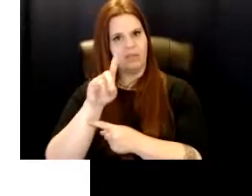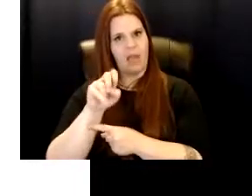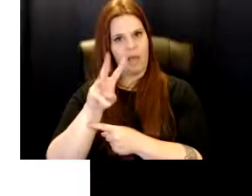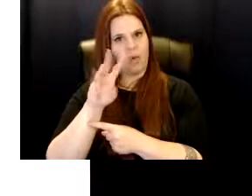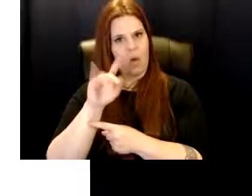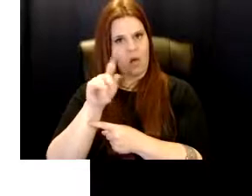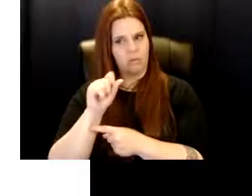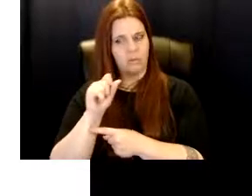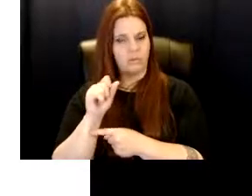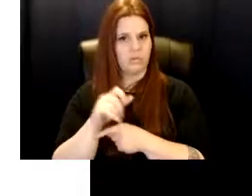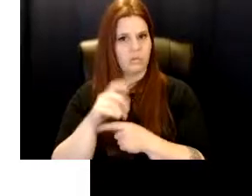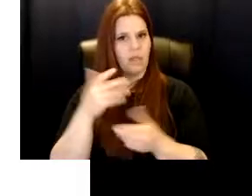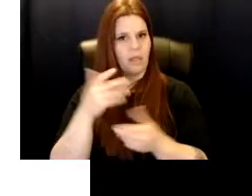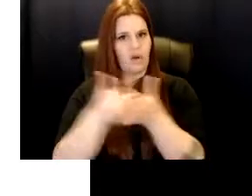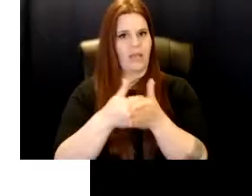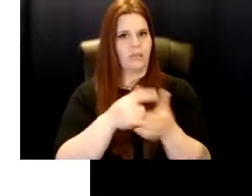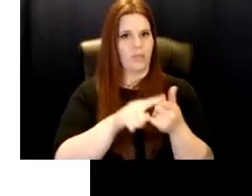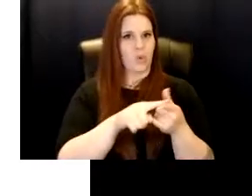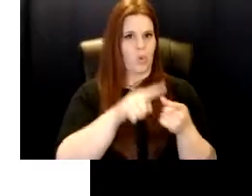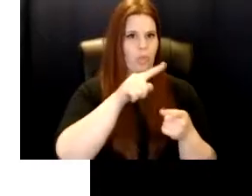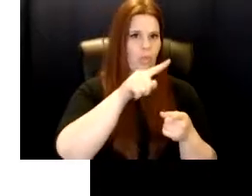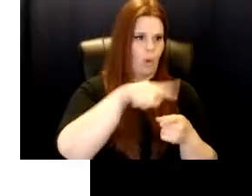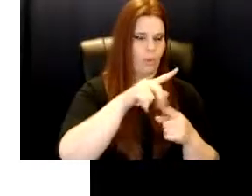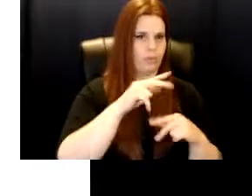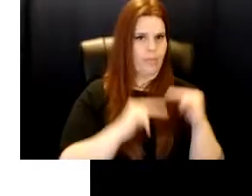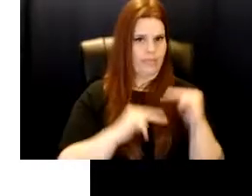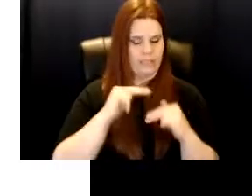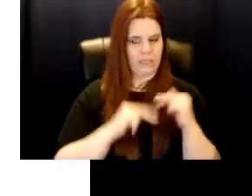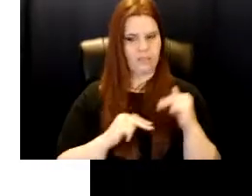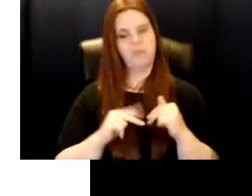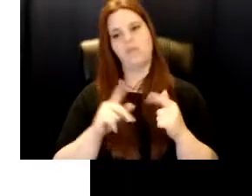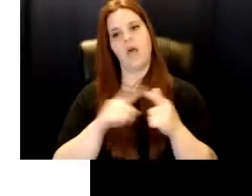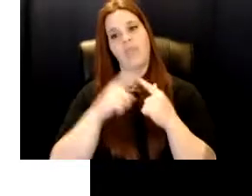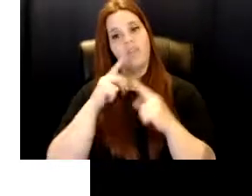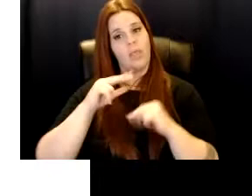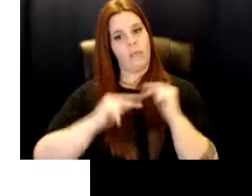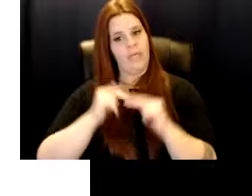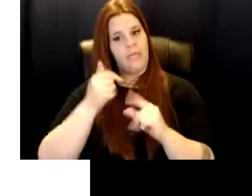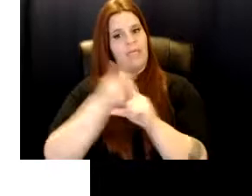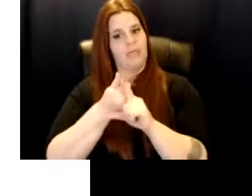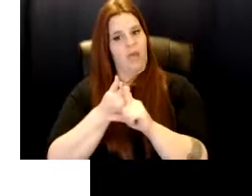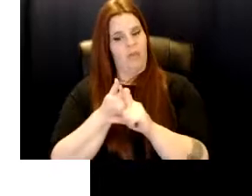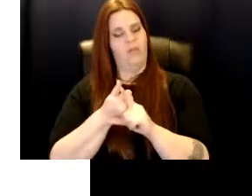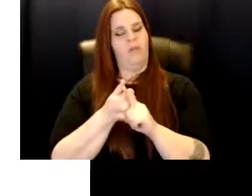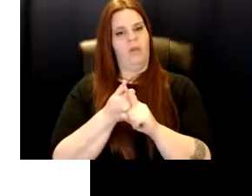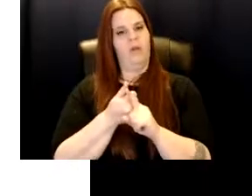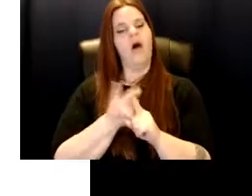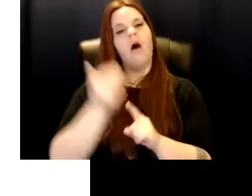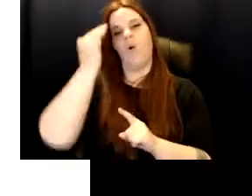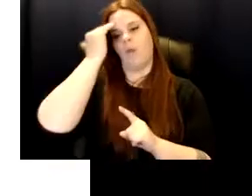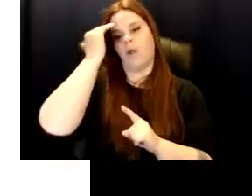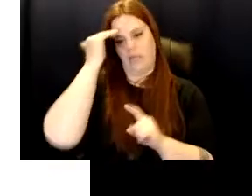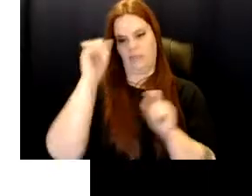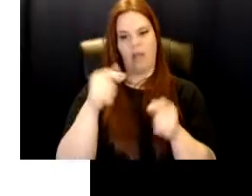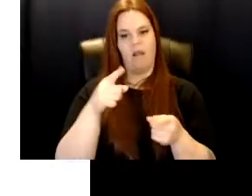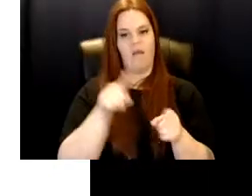abutting those buildings. And then, for the building themselves, I think awareness can also come